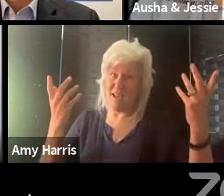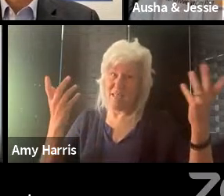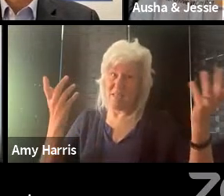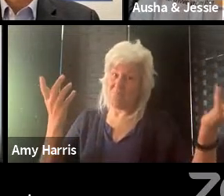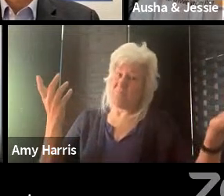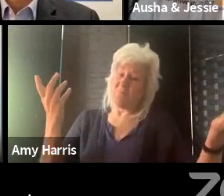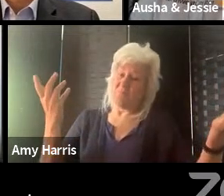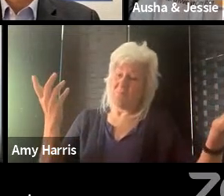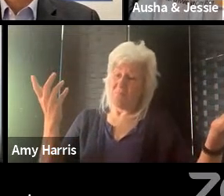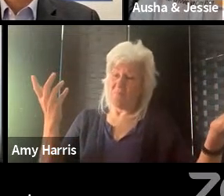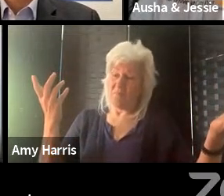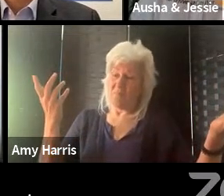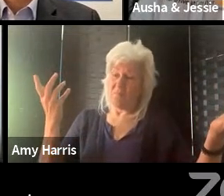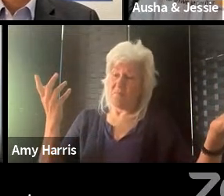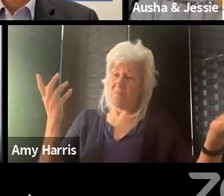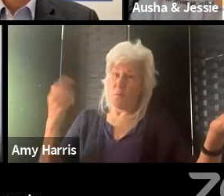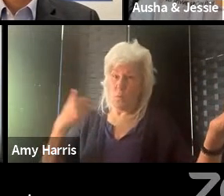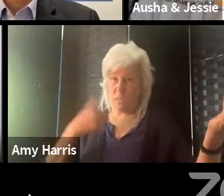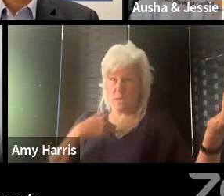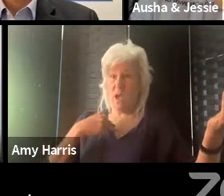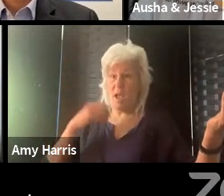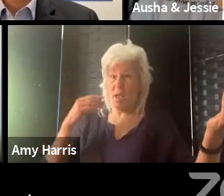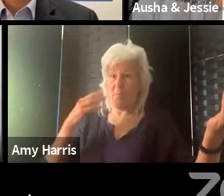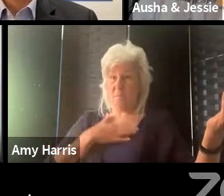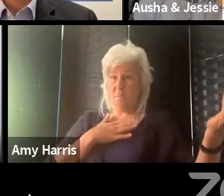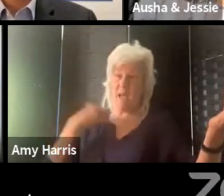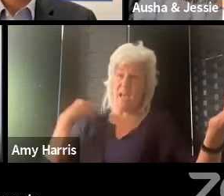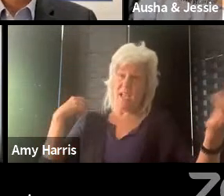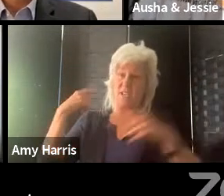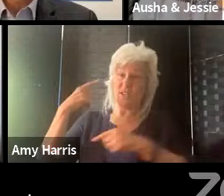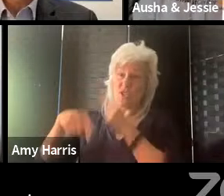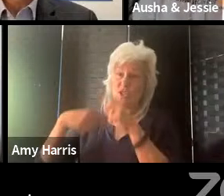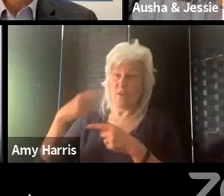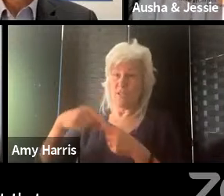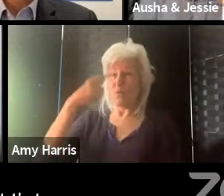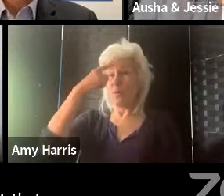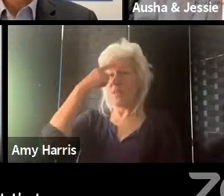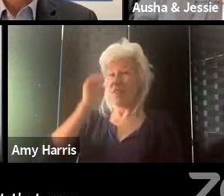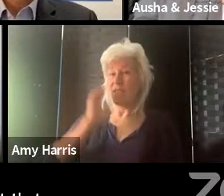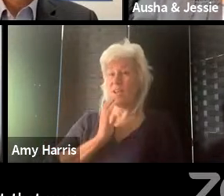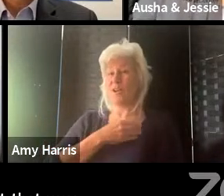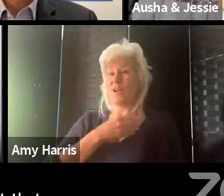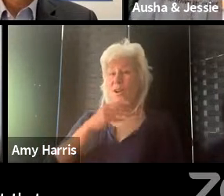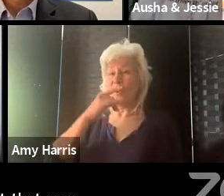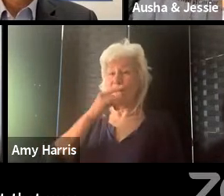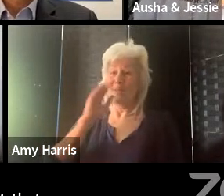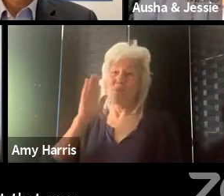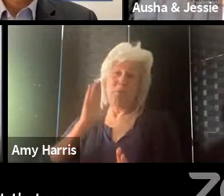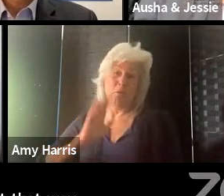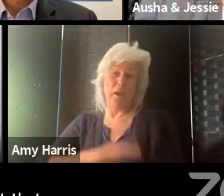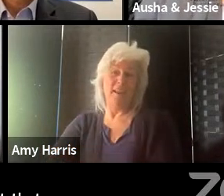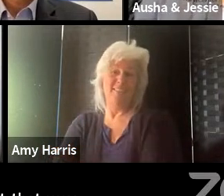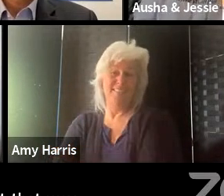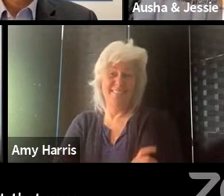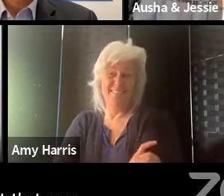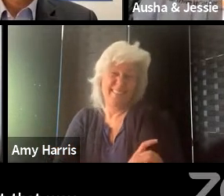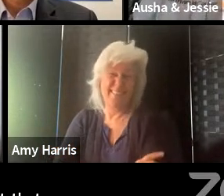know that the generation I was in, thank God, we thought our kids were quite wonderful.